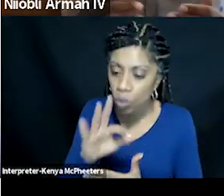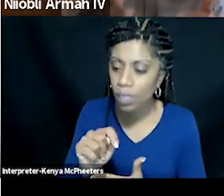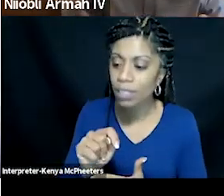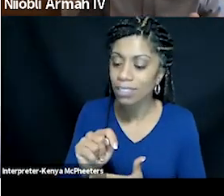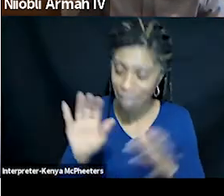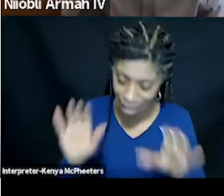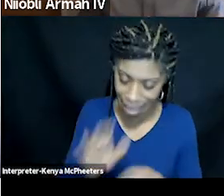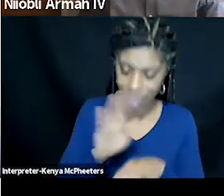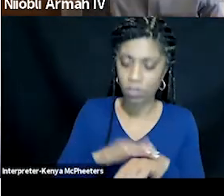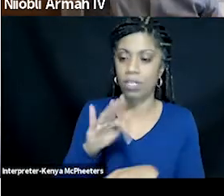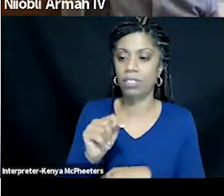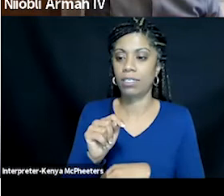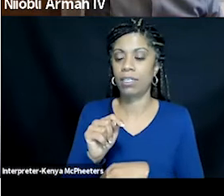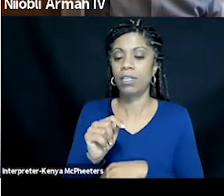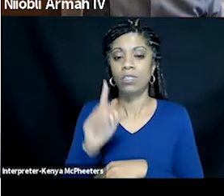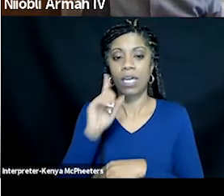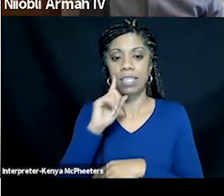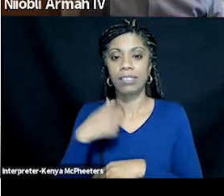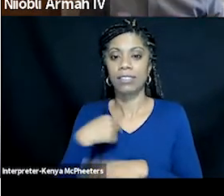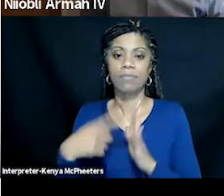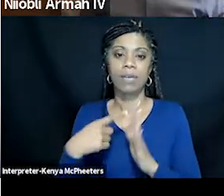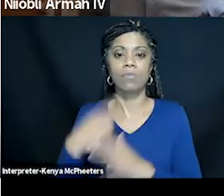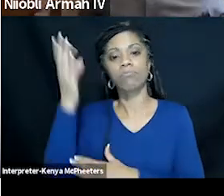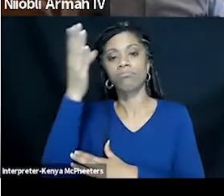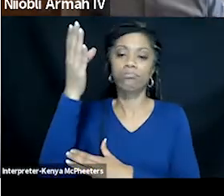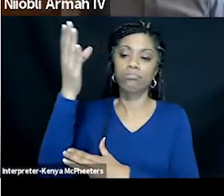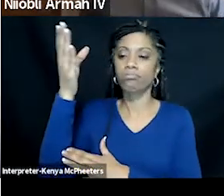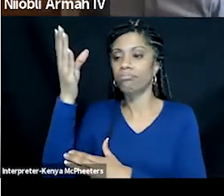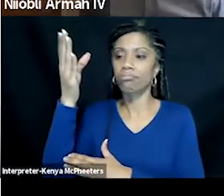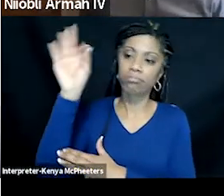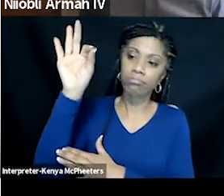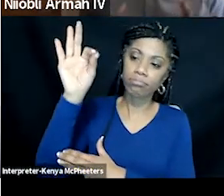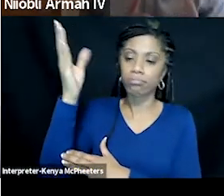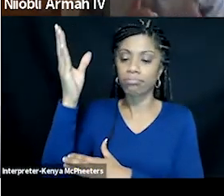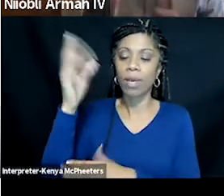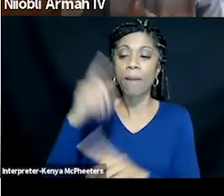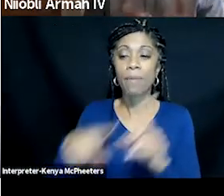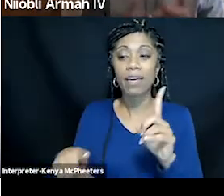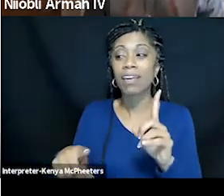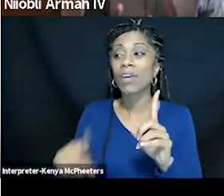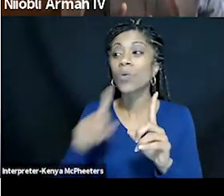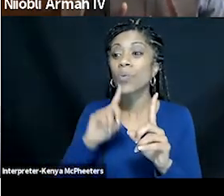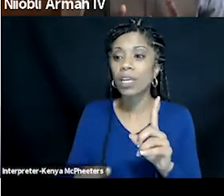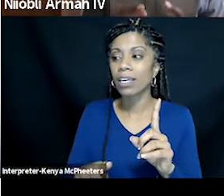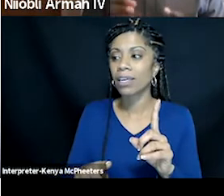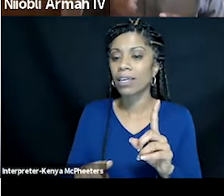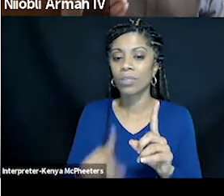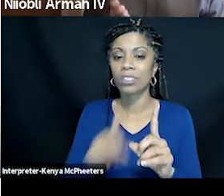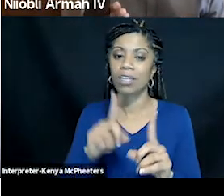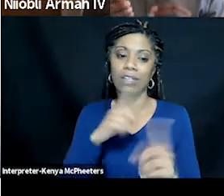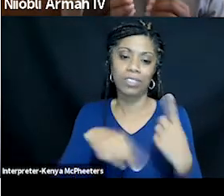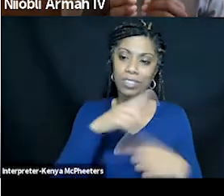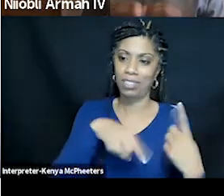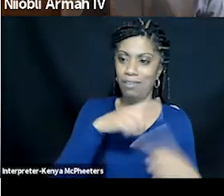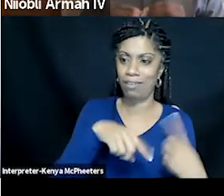messages and tweets and speeches for the end user, but quite often the end users are not plugged into our networks. We're usually talking to each other. And so we need to